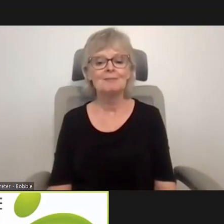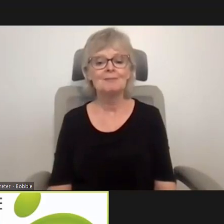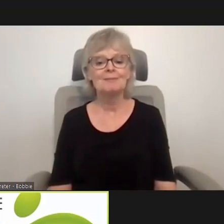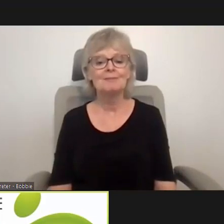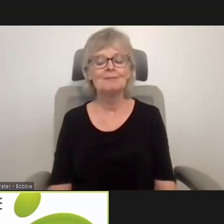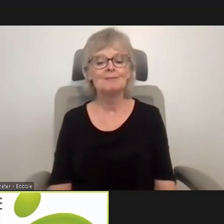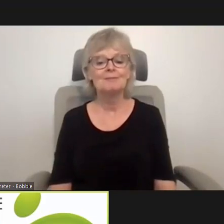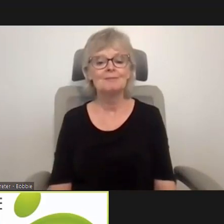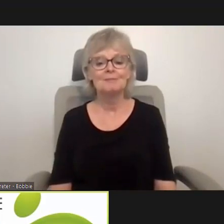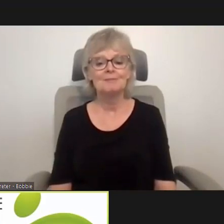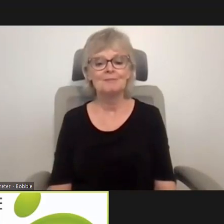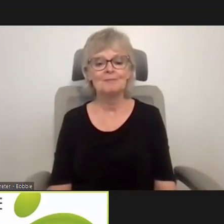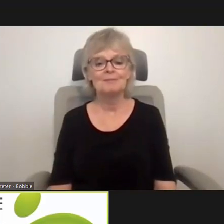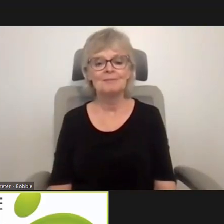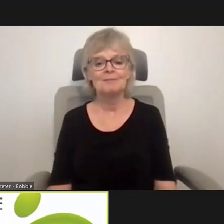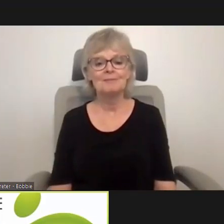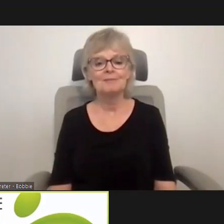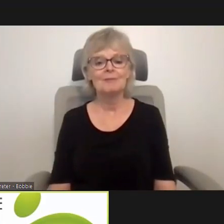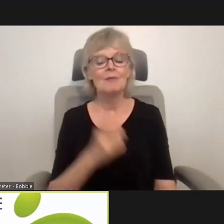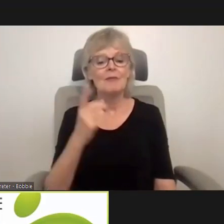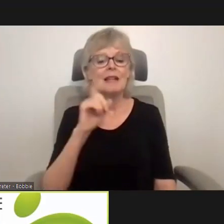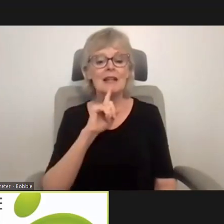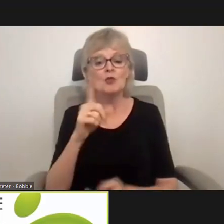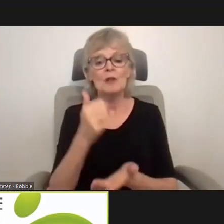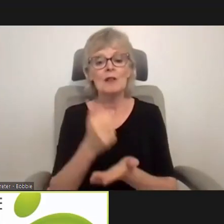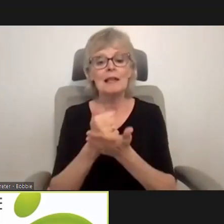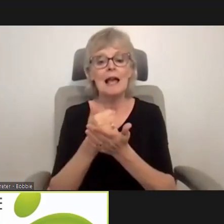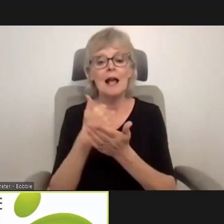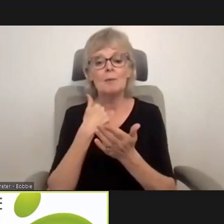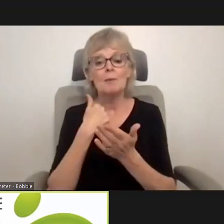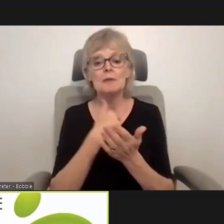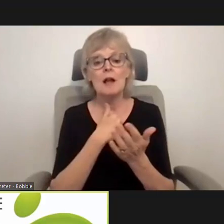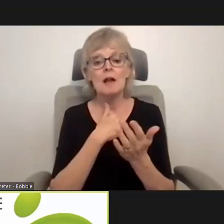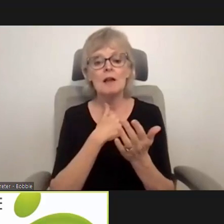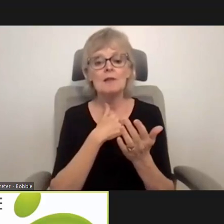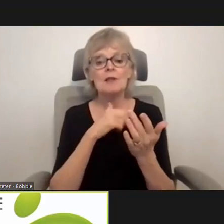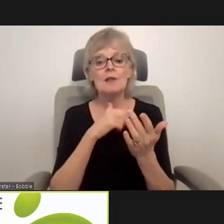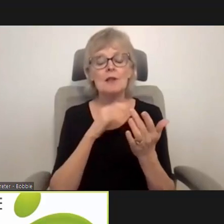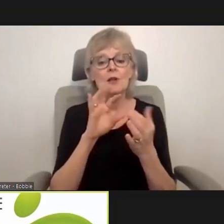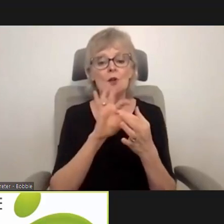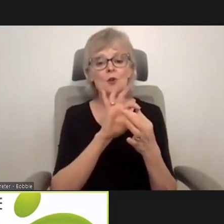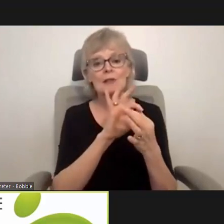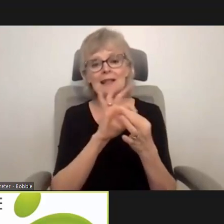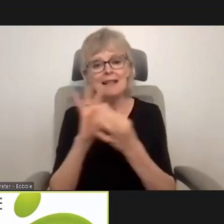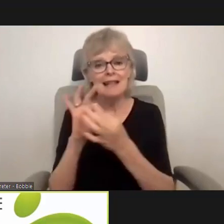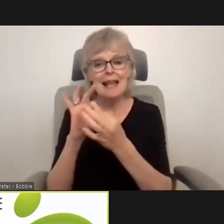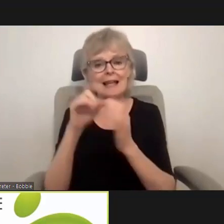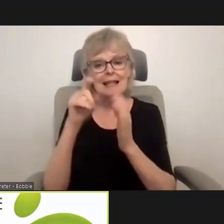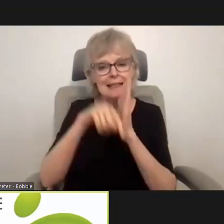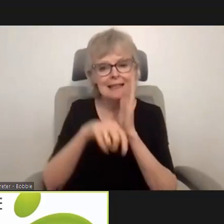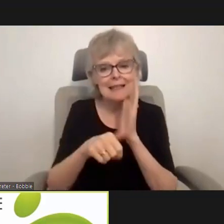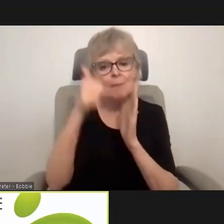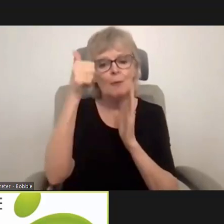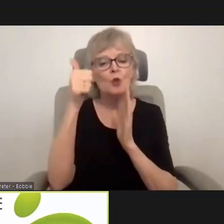Additionally, it has really helped us to connect on a deeper level with